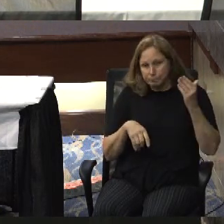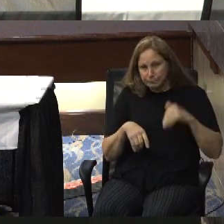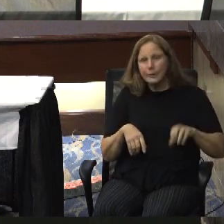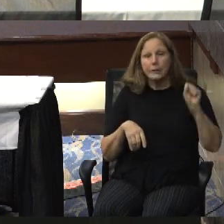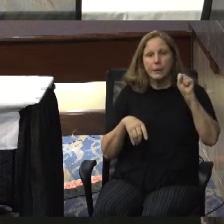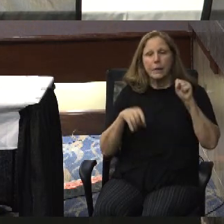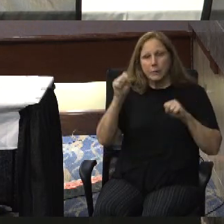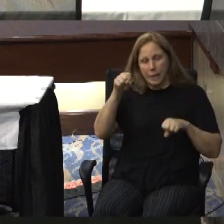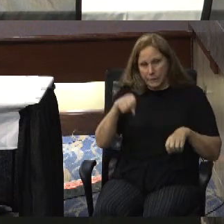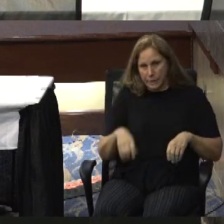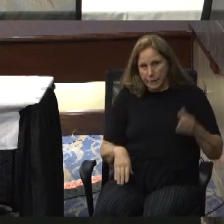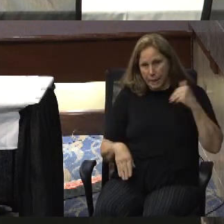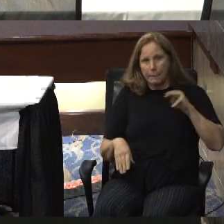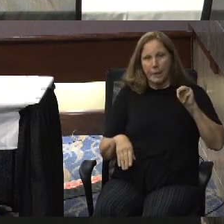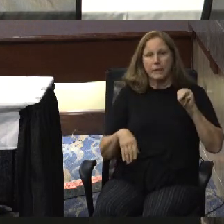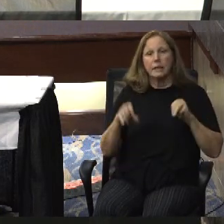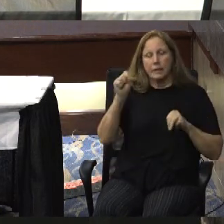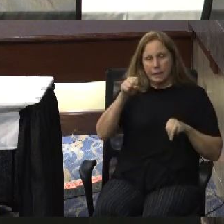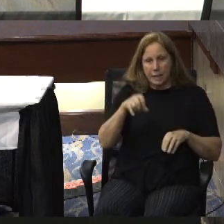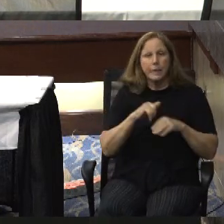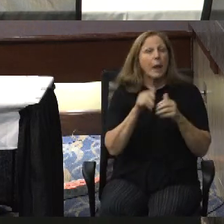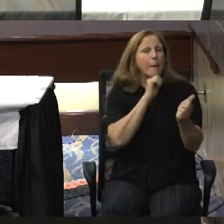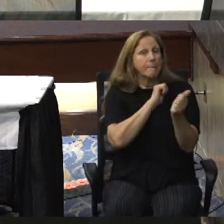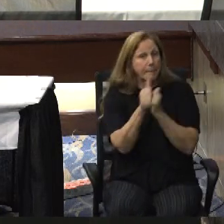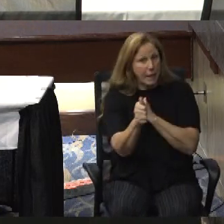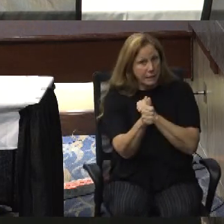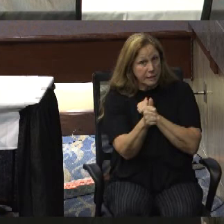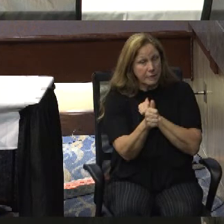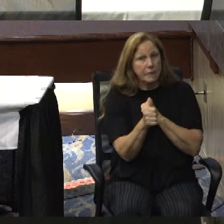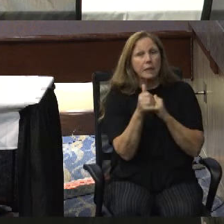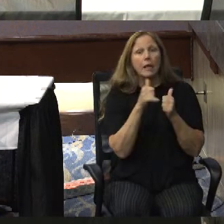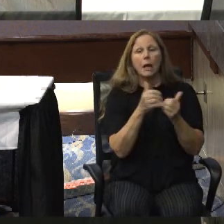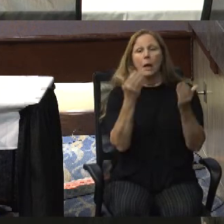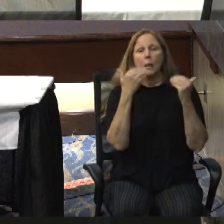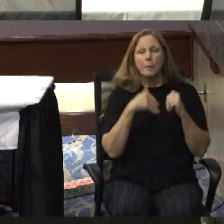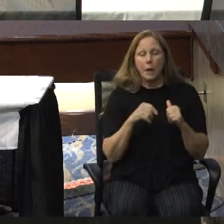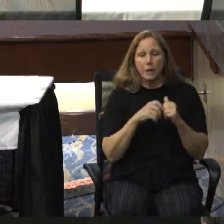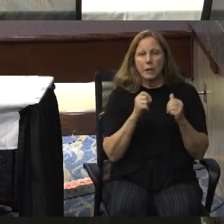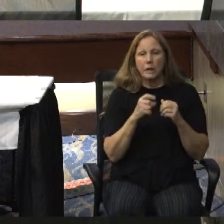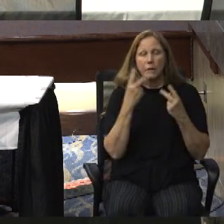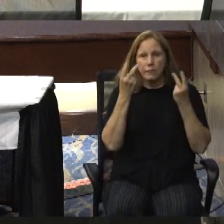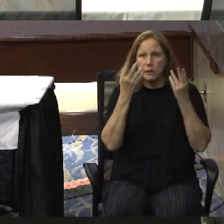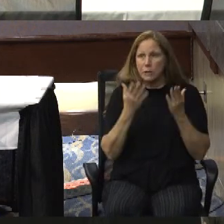Sabito. Yes. Mink. Yes, that motion carries, and we'll move on to the hearing of visitors.